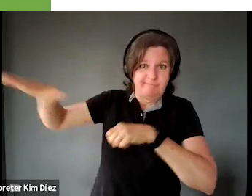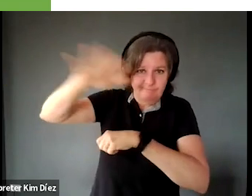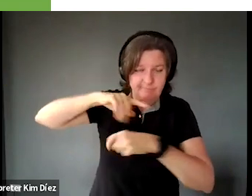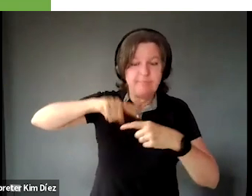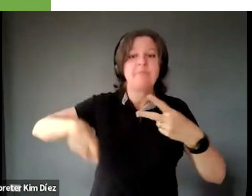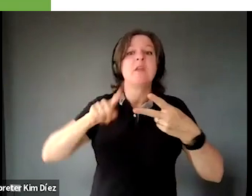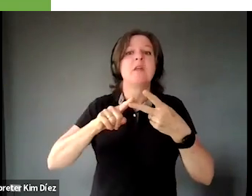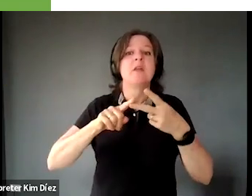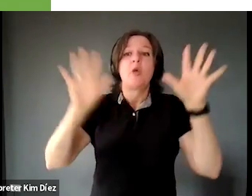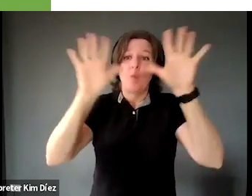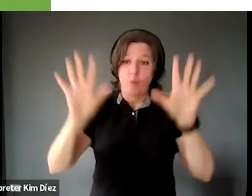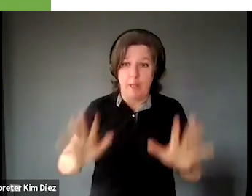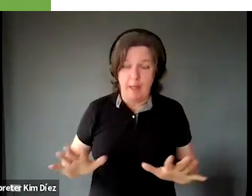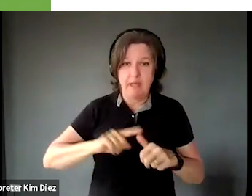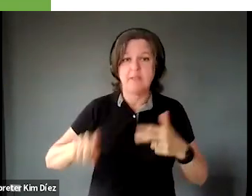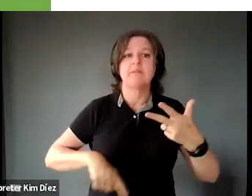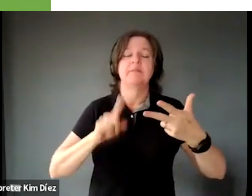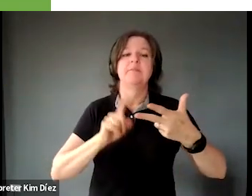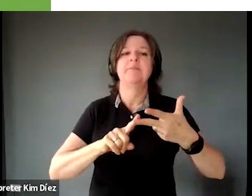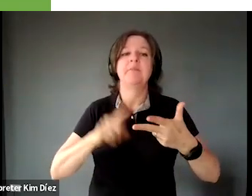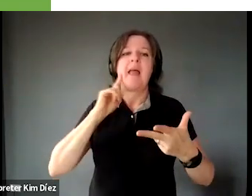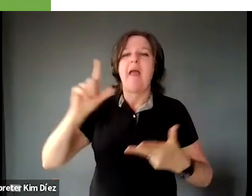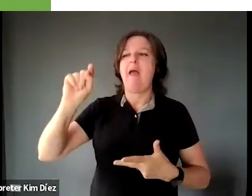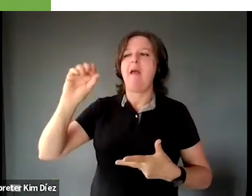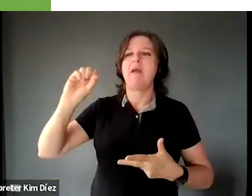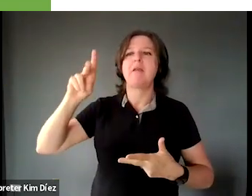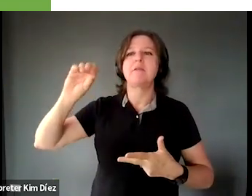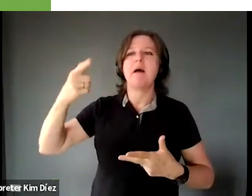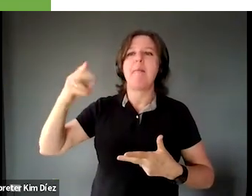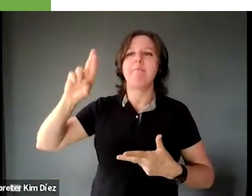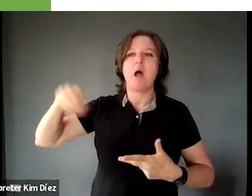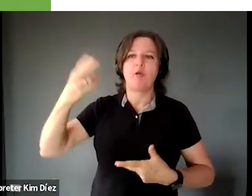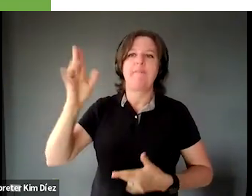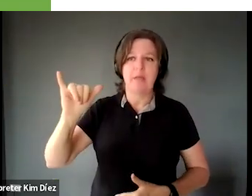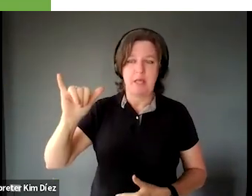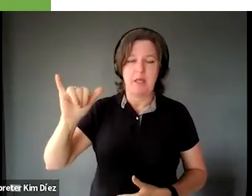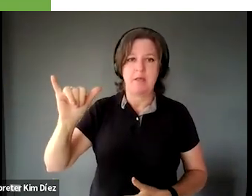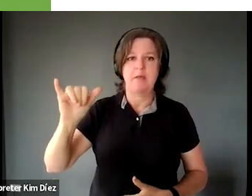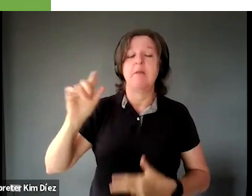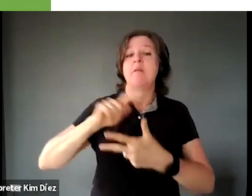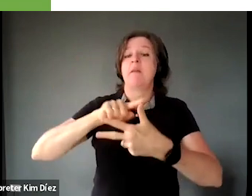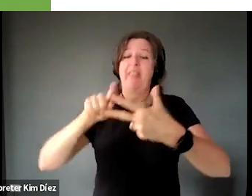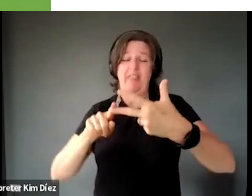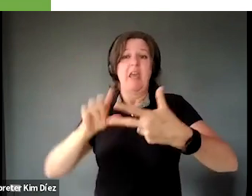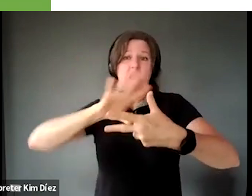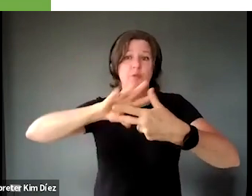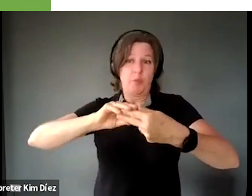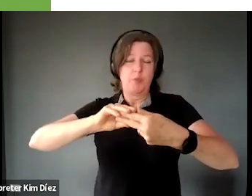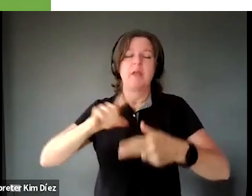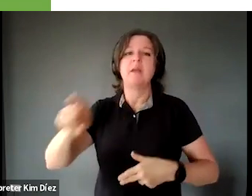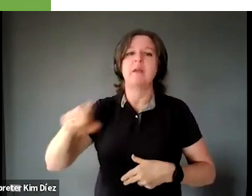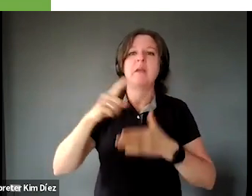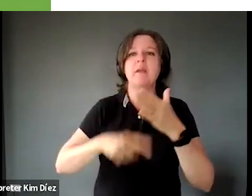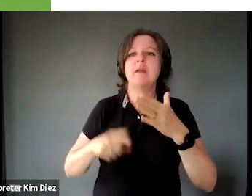know, what nature has given us. Then we have the weather, and we have topography. And these 3